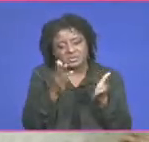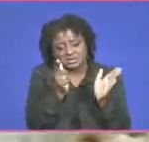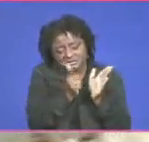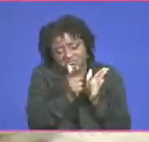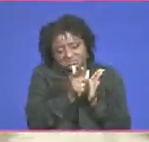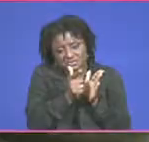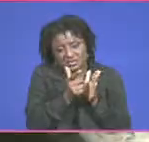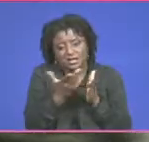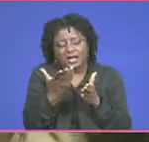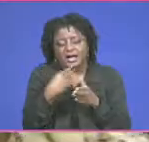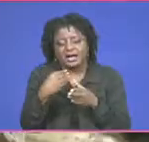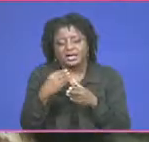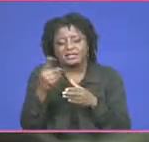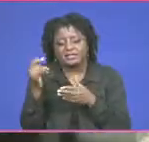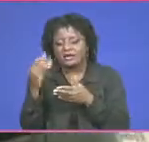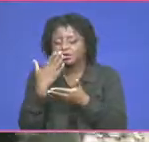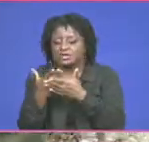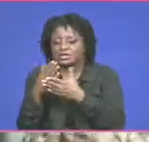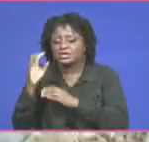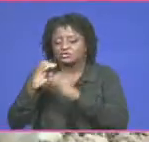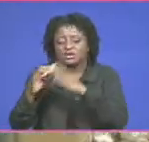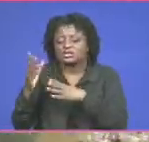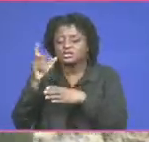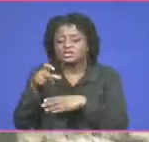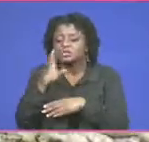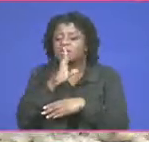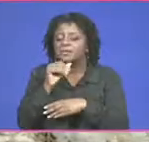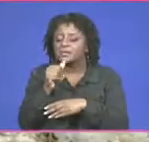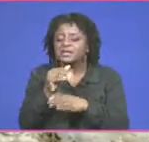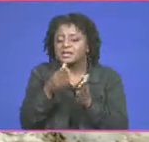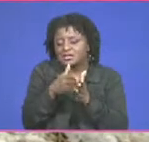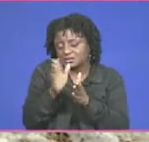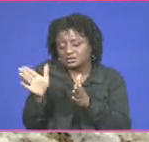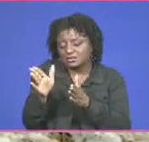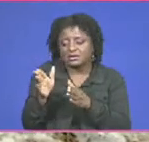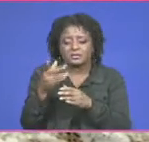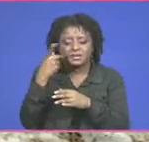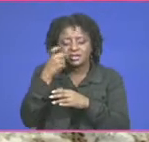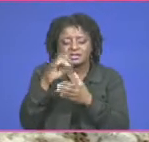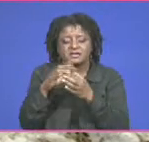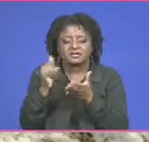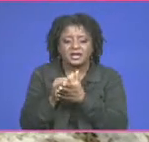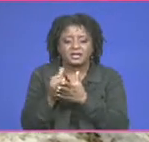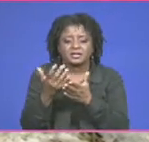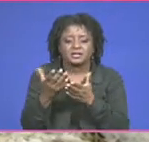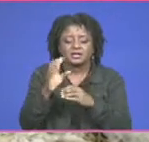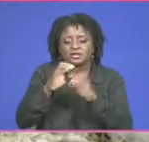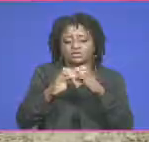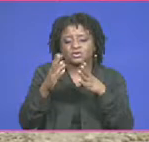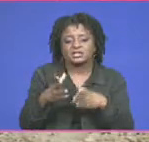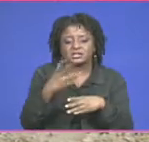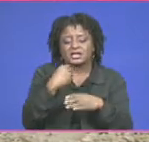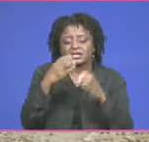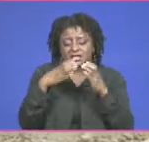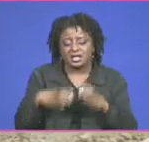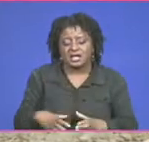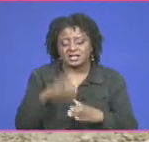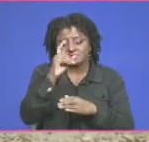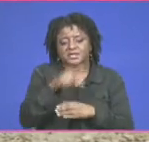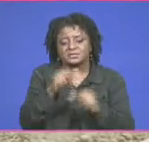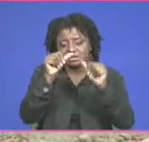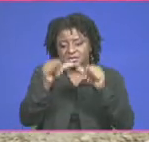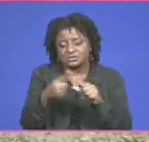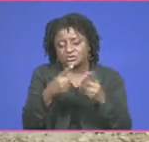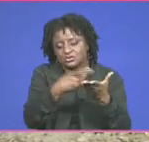contractor does not need to be disregarded for that, but it can also be something substantial. Hanna says contractors and clients must be able to